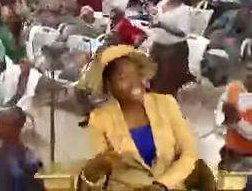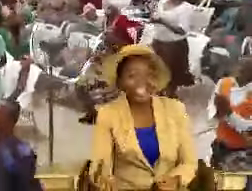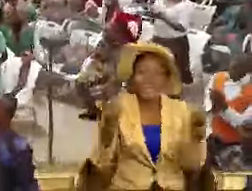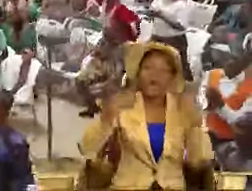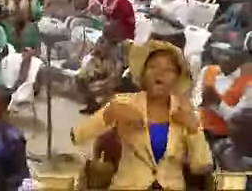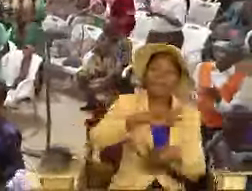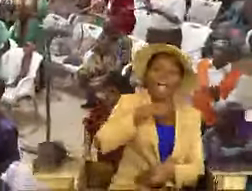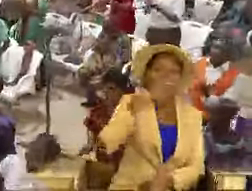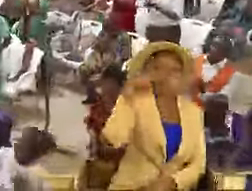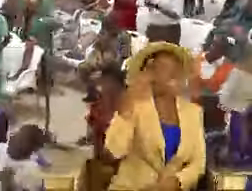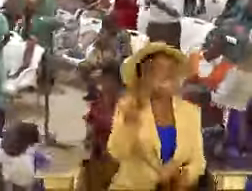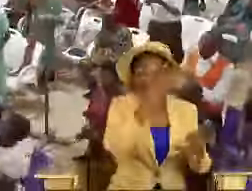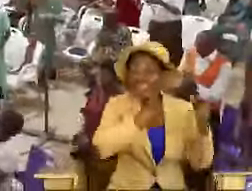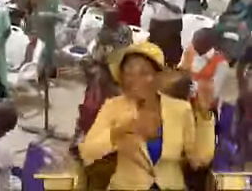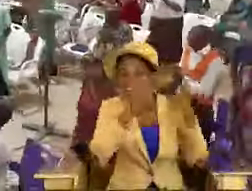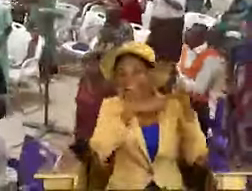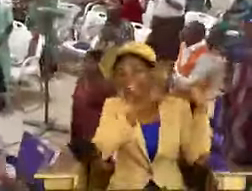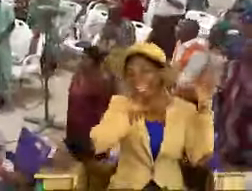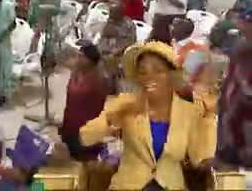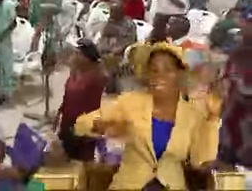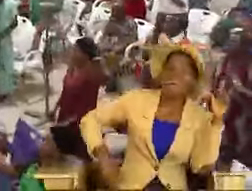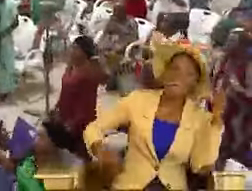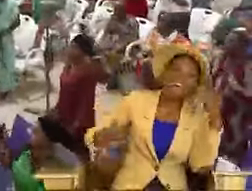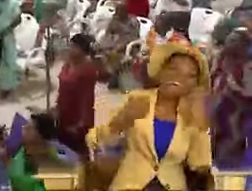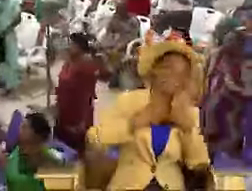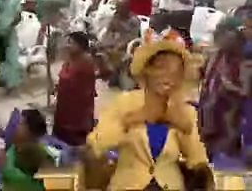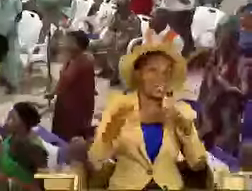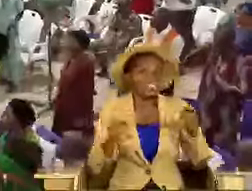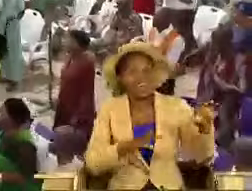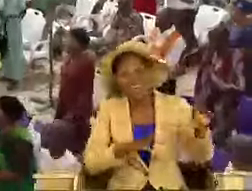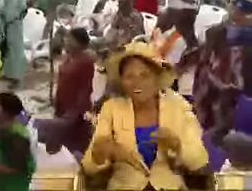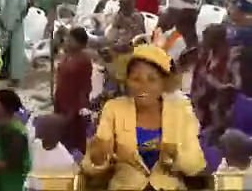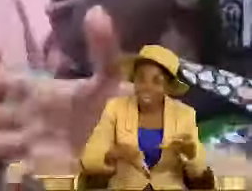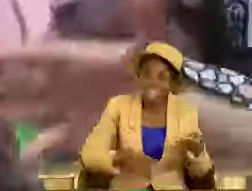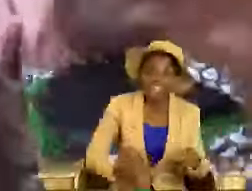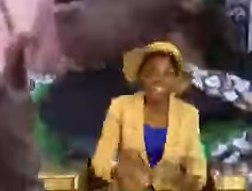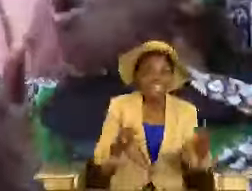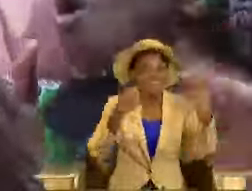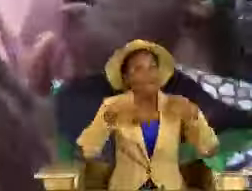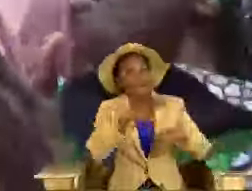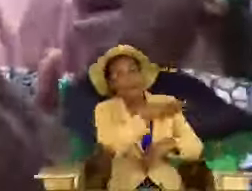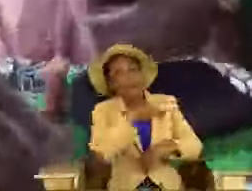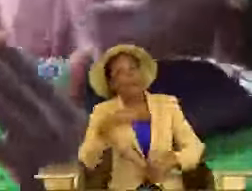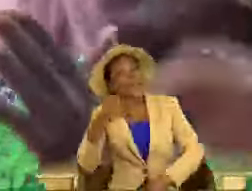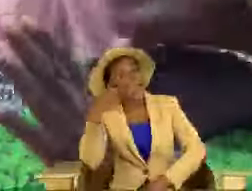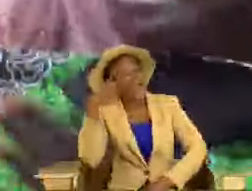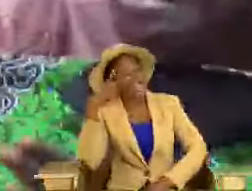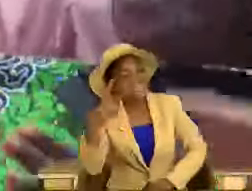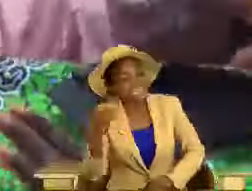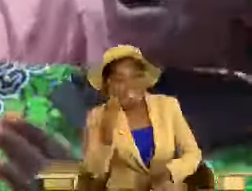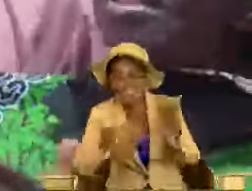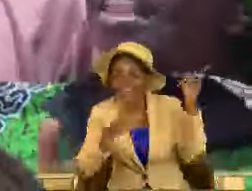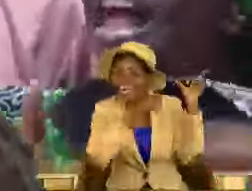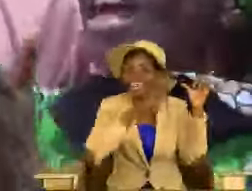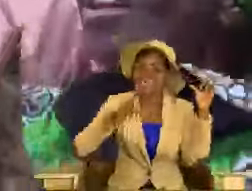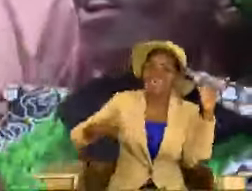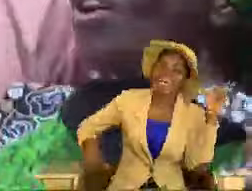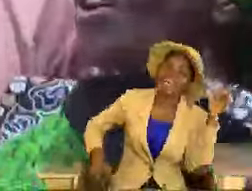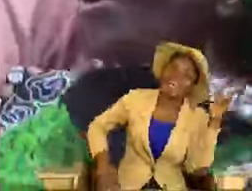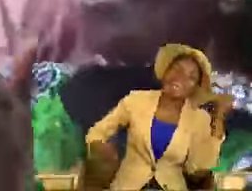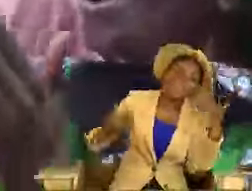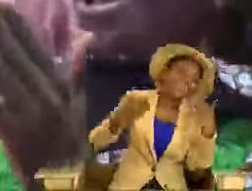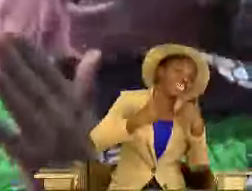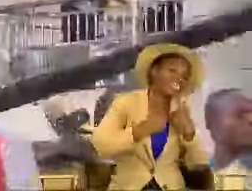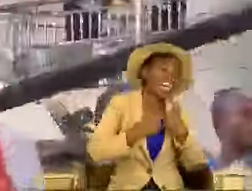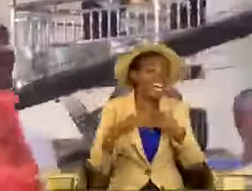see come and see what the Lord has done come and see what